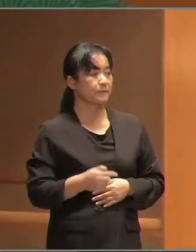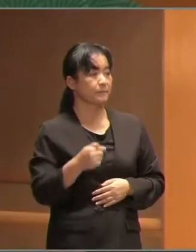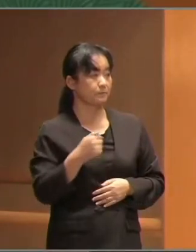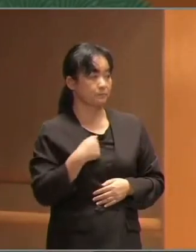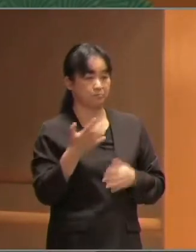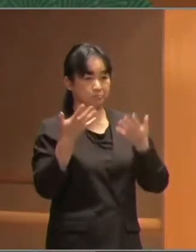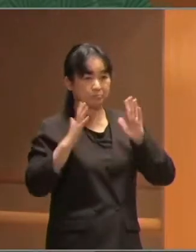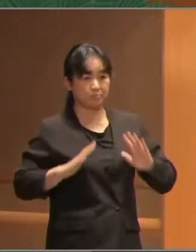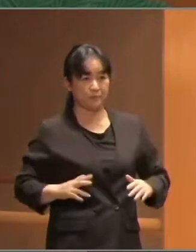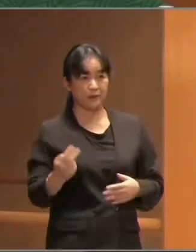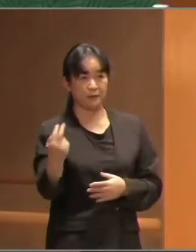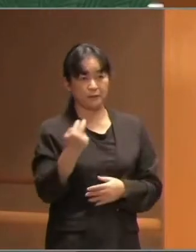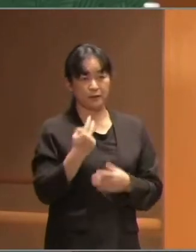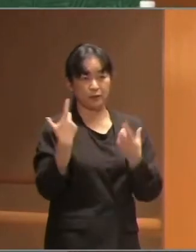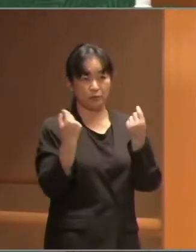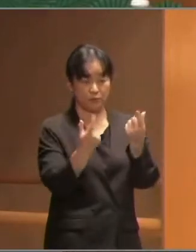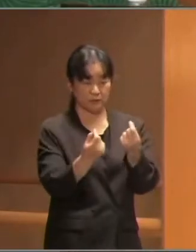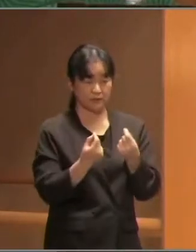As you can